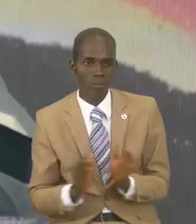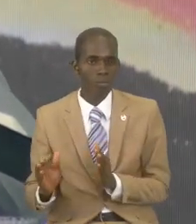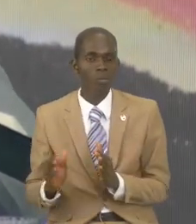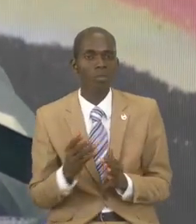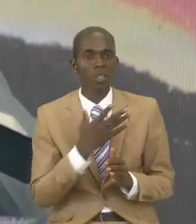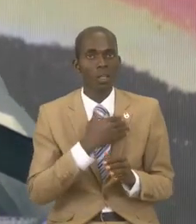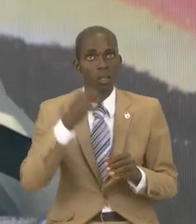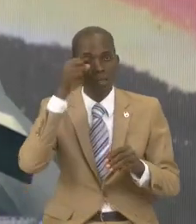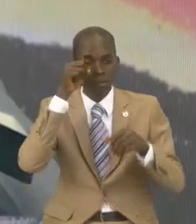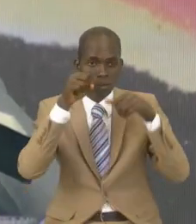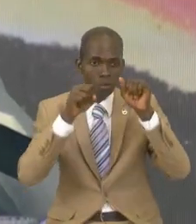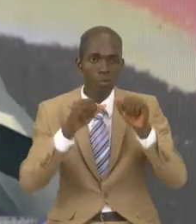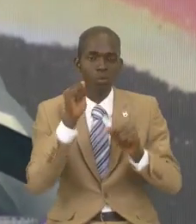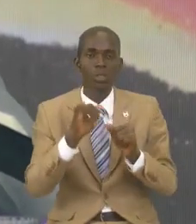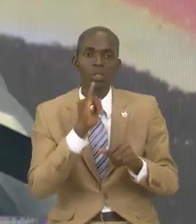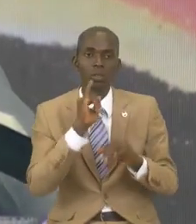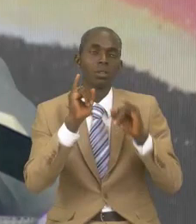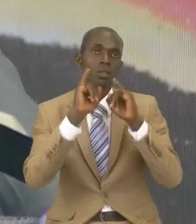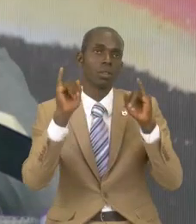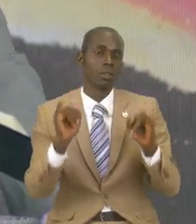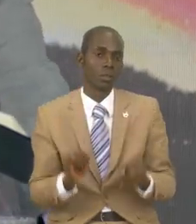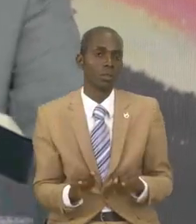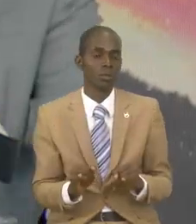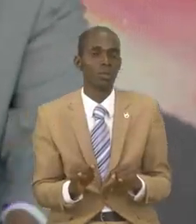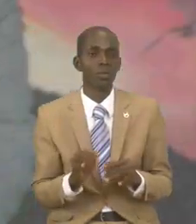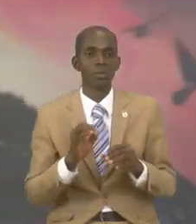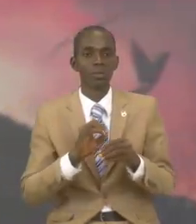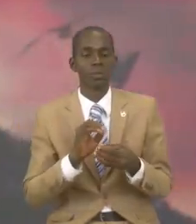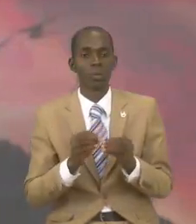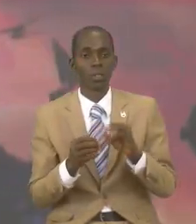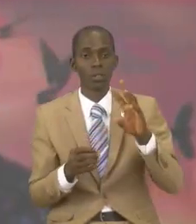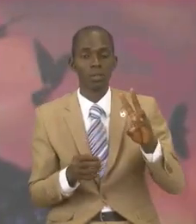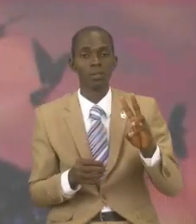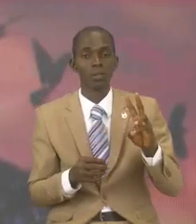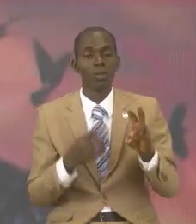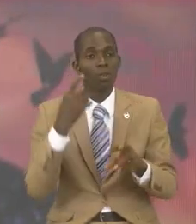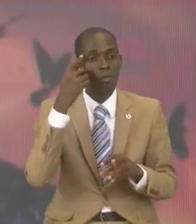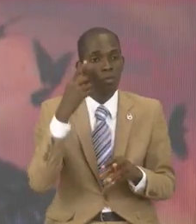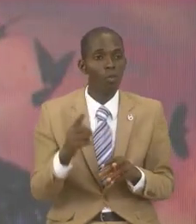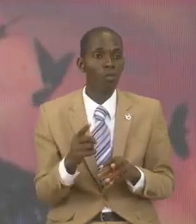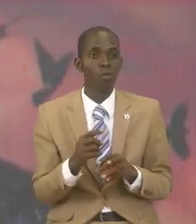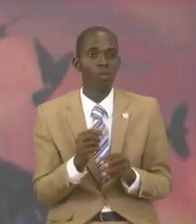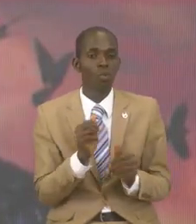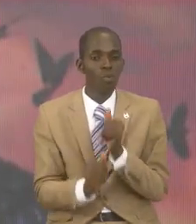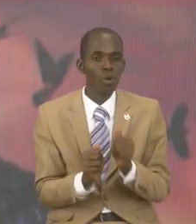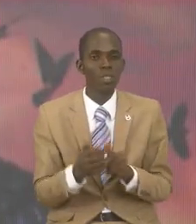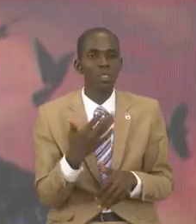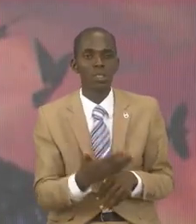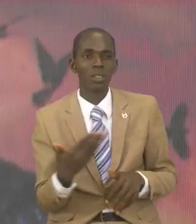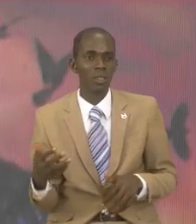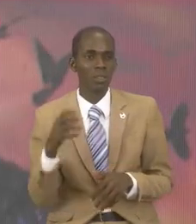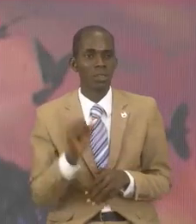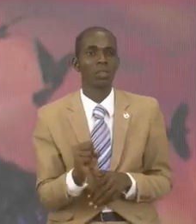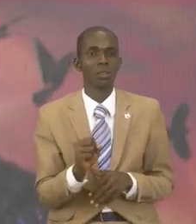is idolatry. Verse 6. For which things sake the wrath